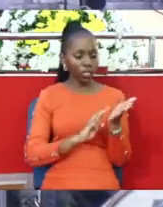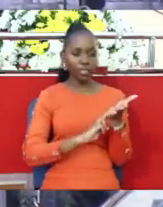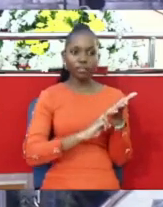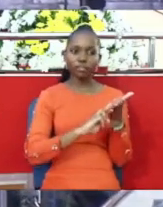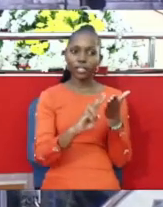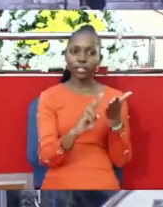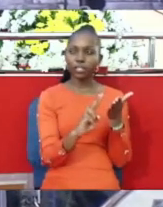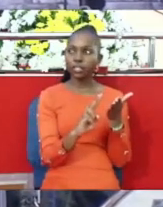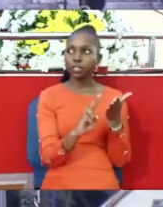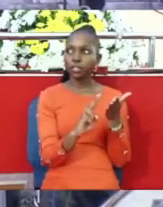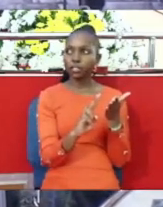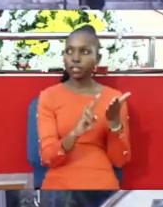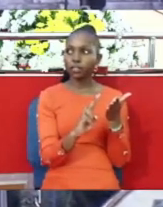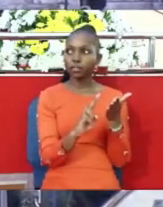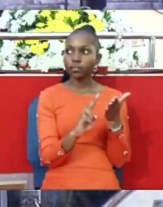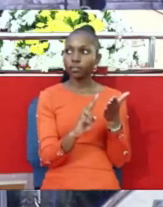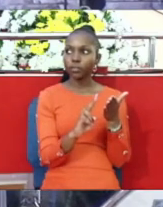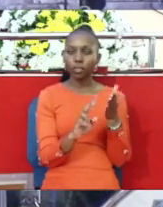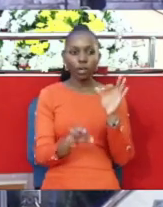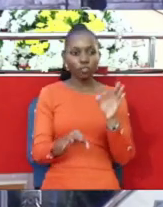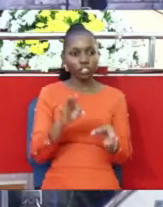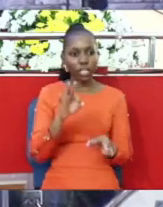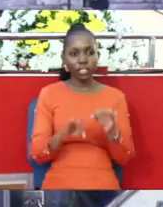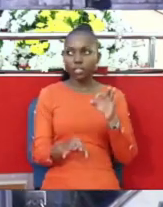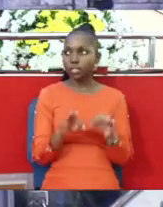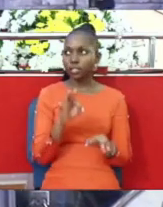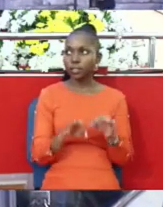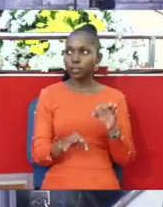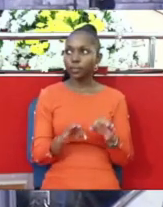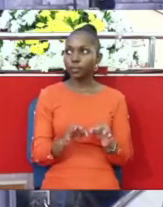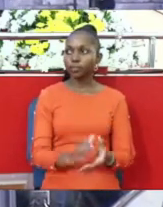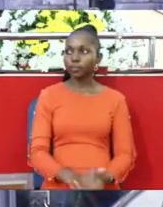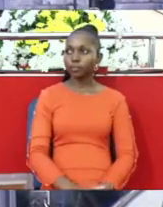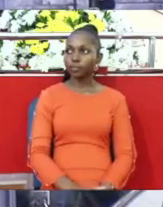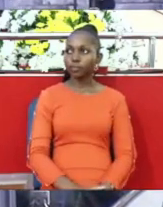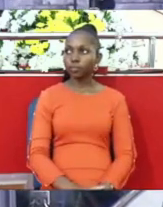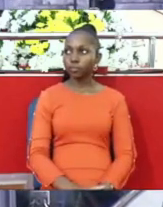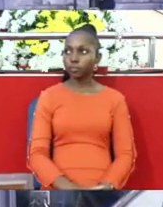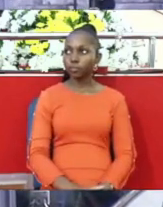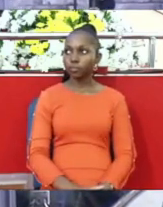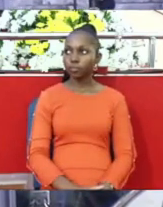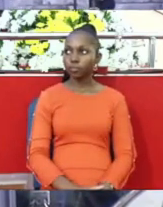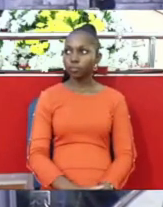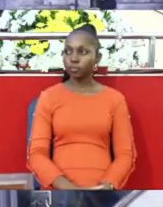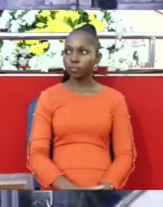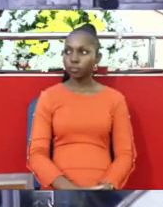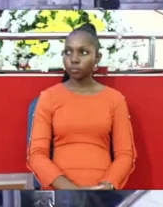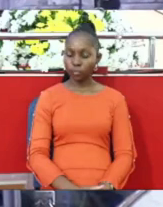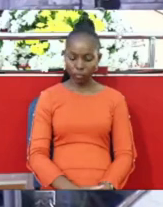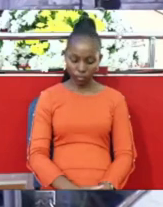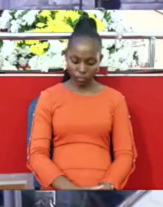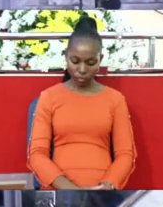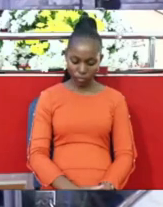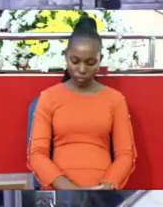translation, even Message translation. Can we look for Message translation? Tukasoma katika tafsiri ya Message. If you have it. Kama